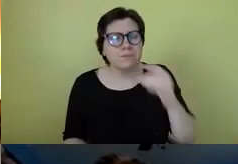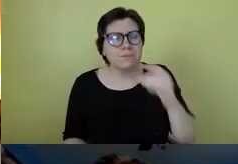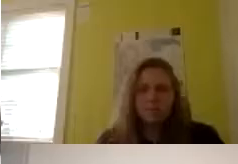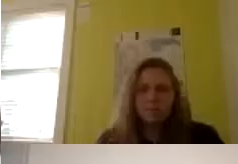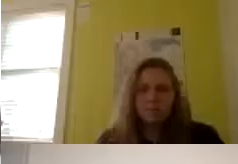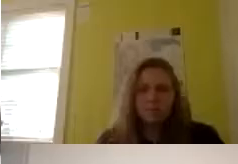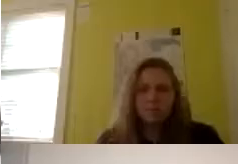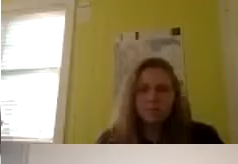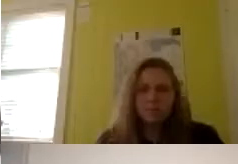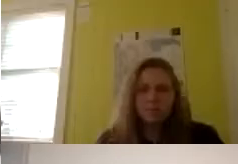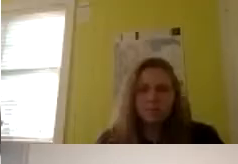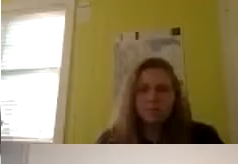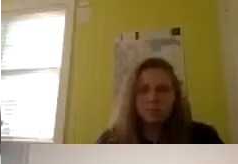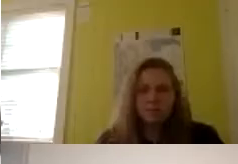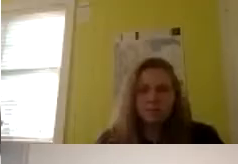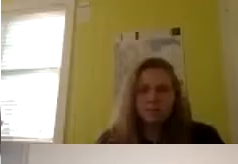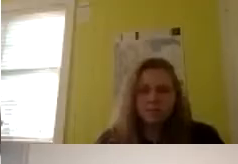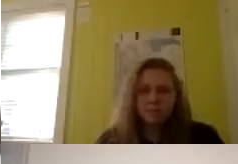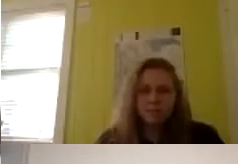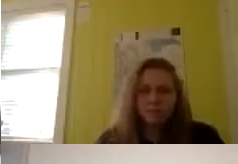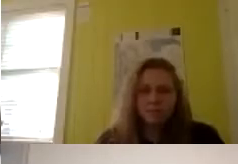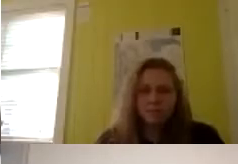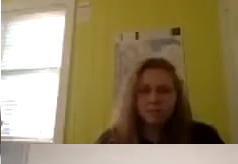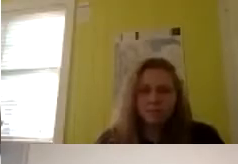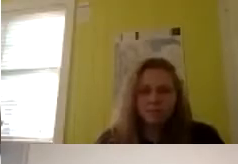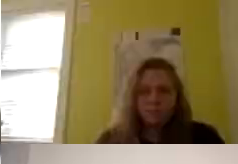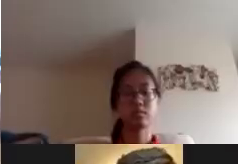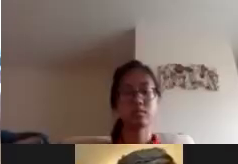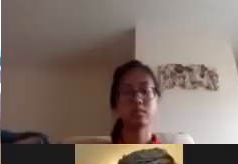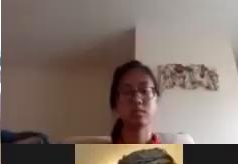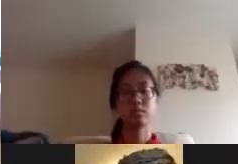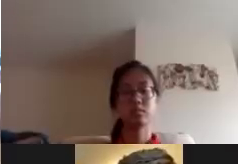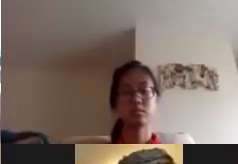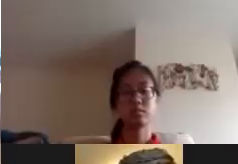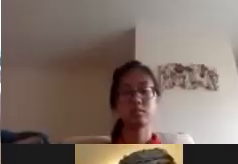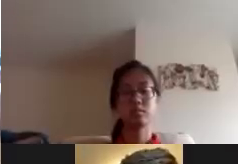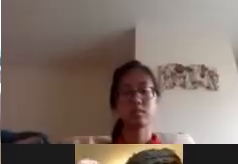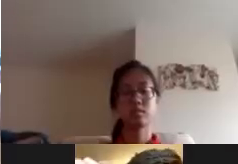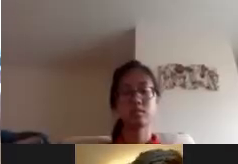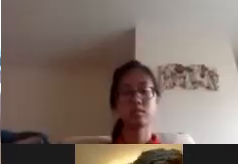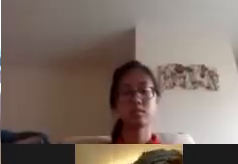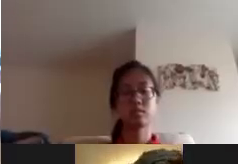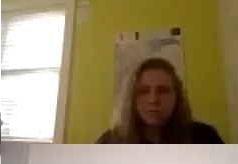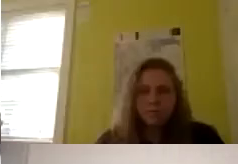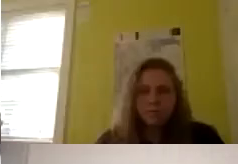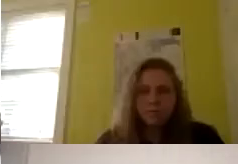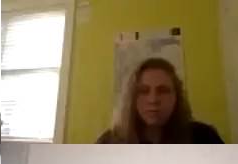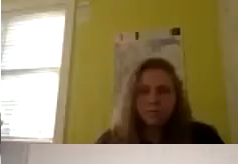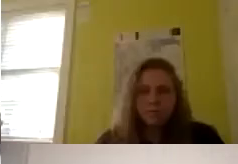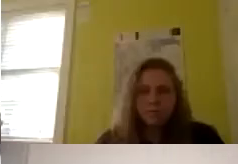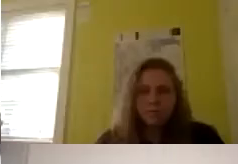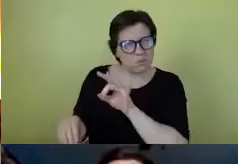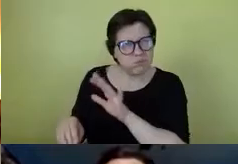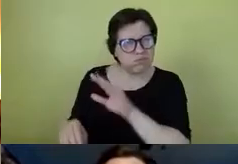to encounter in the workplace, in the environment that you're moving to, is going to be hostile. Many